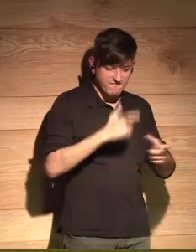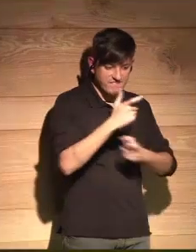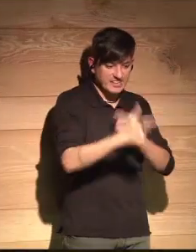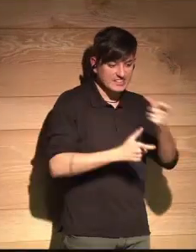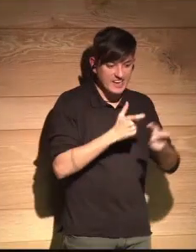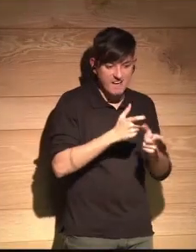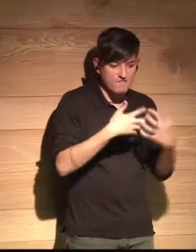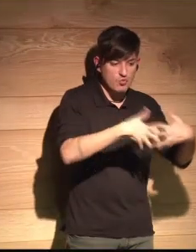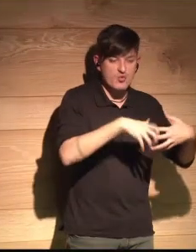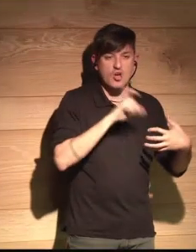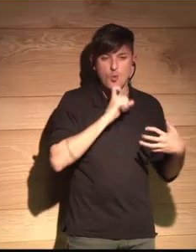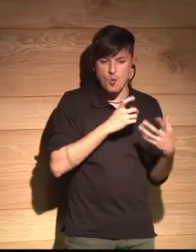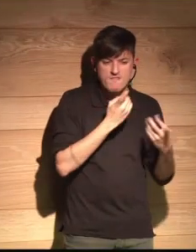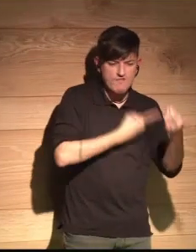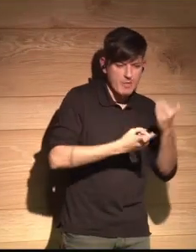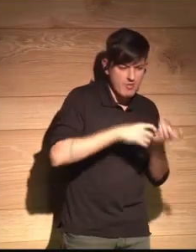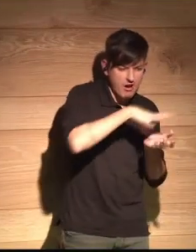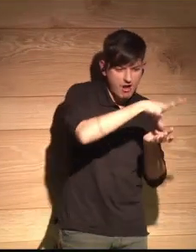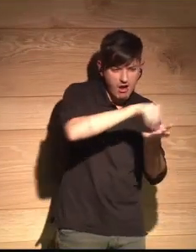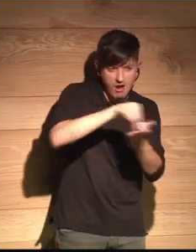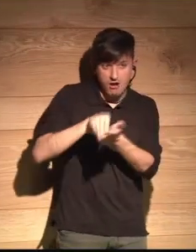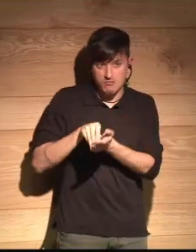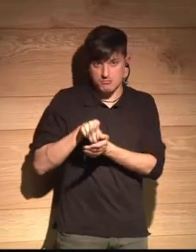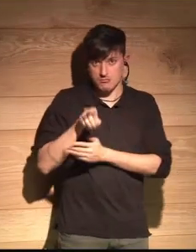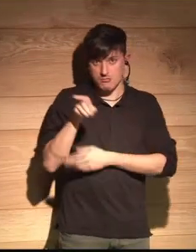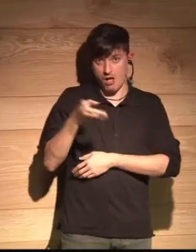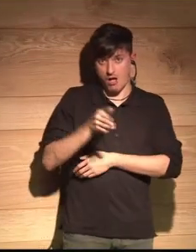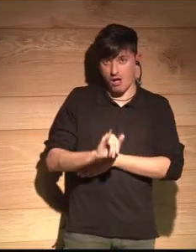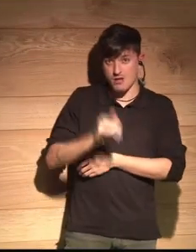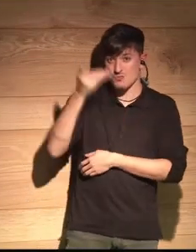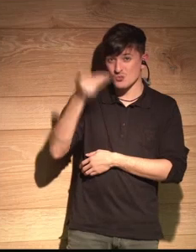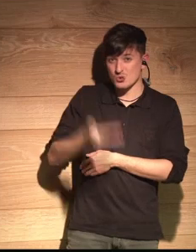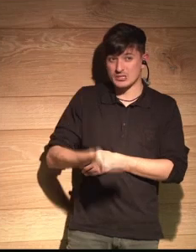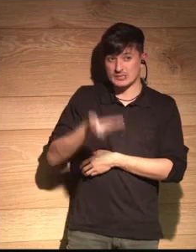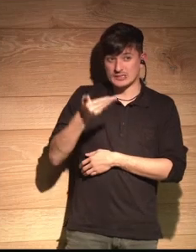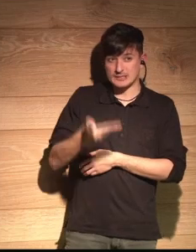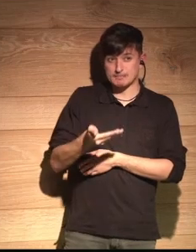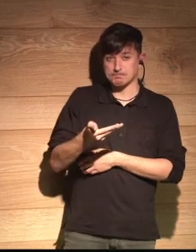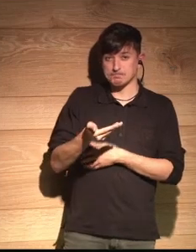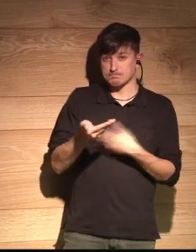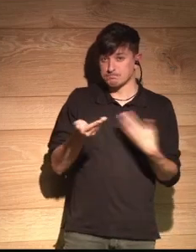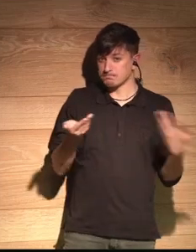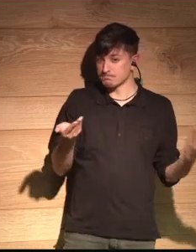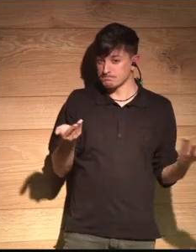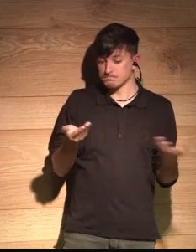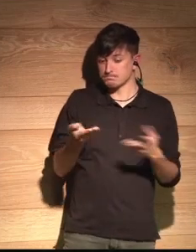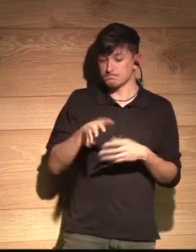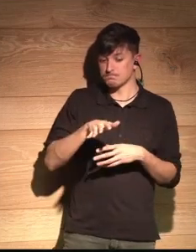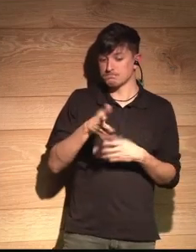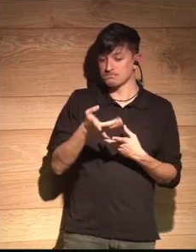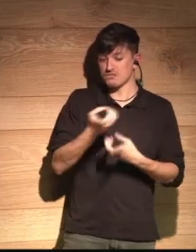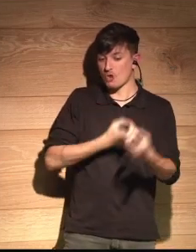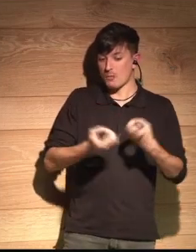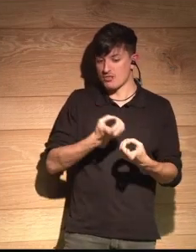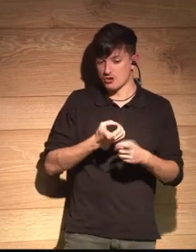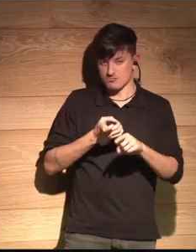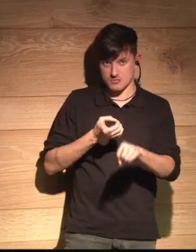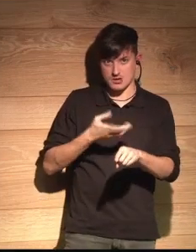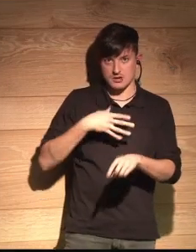So here you see, this is actually a view from inside the sewage